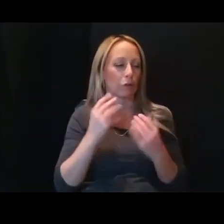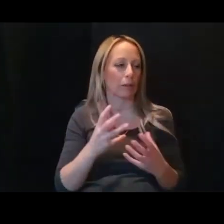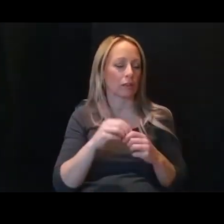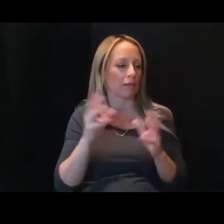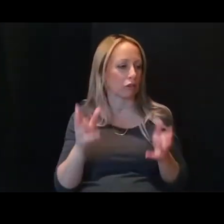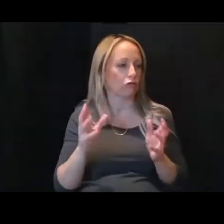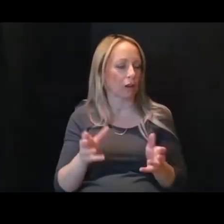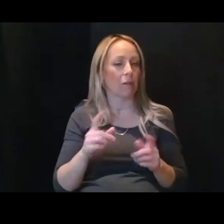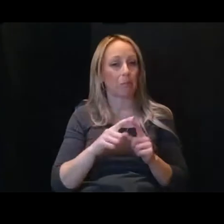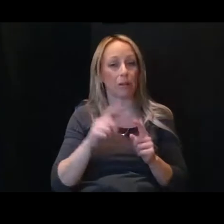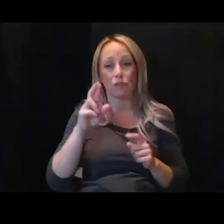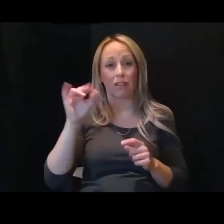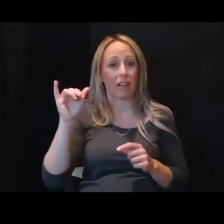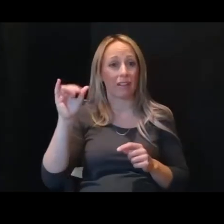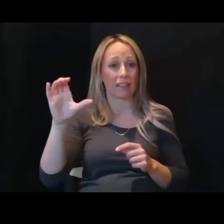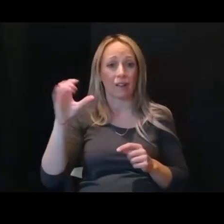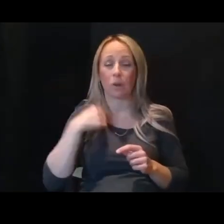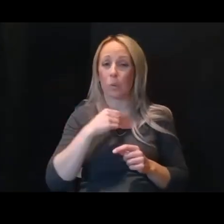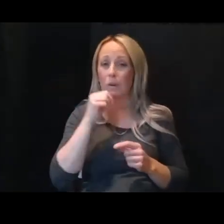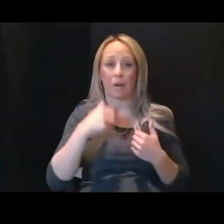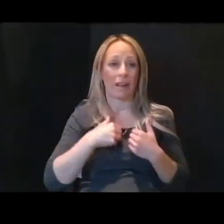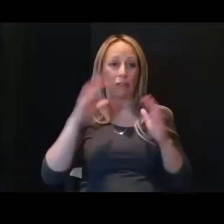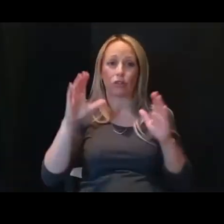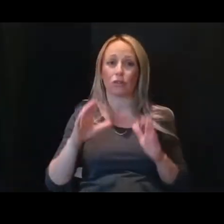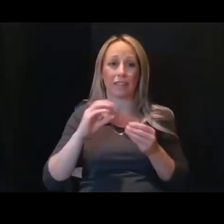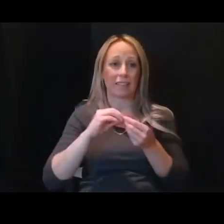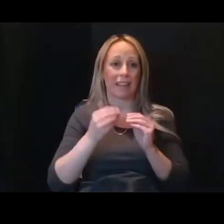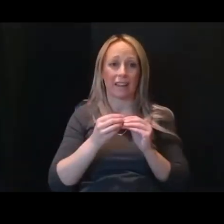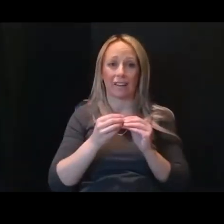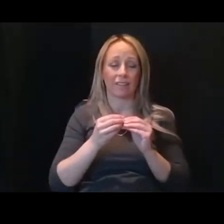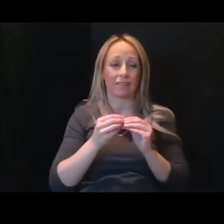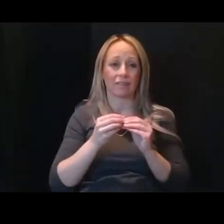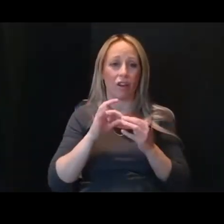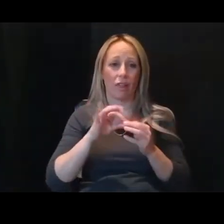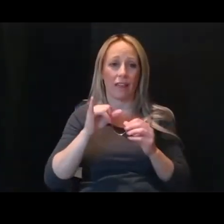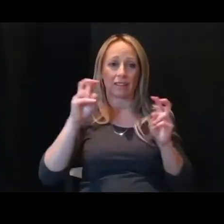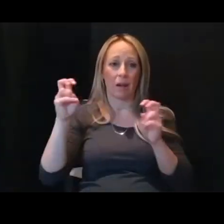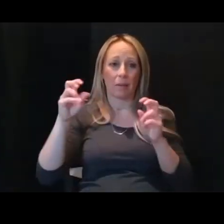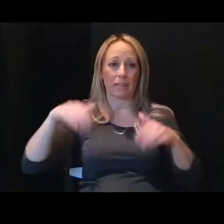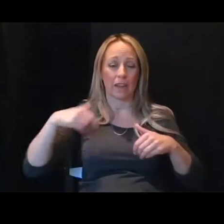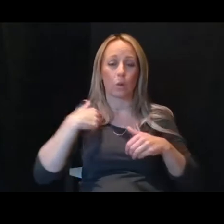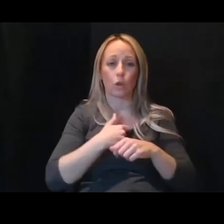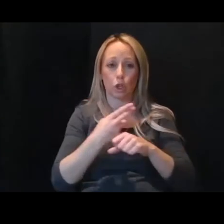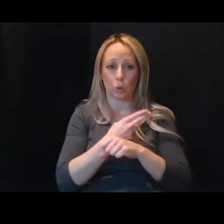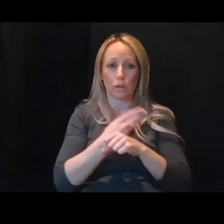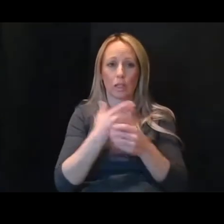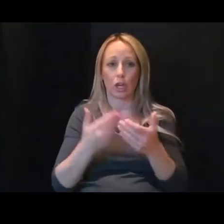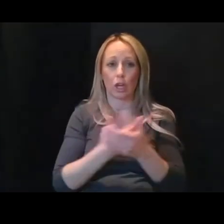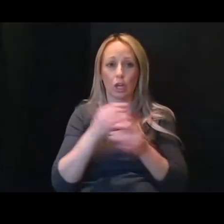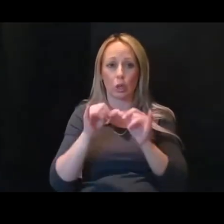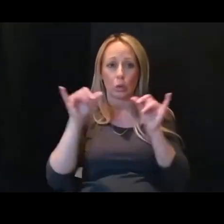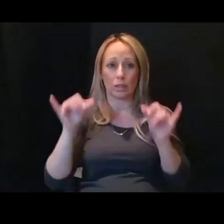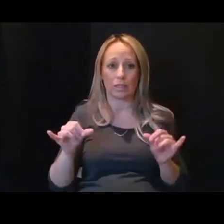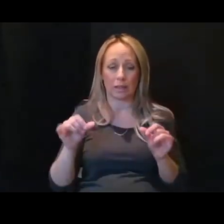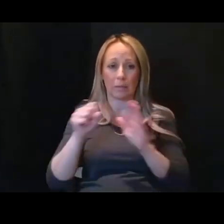County, we don't have great data on that as yet. We are using a new system that the state rolled out to us in